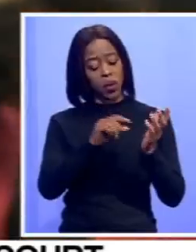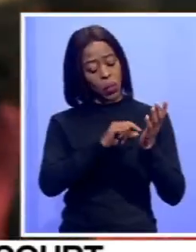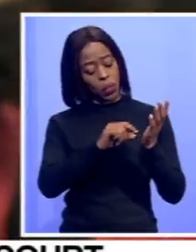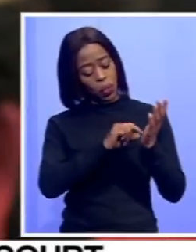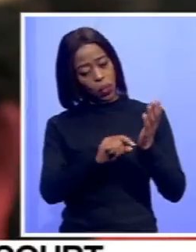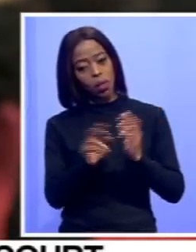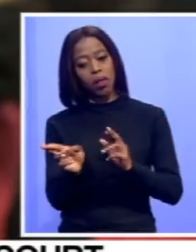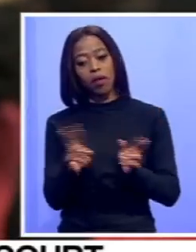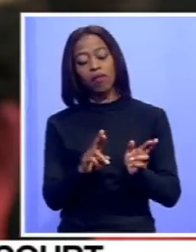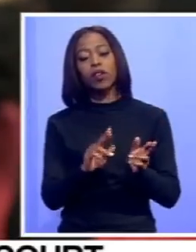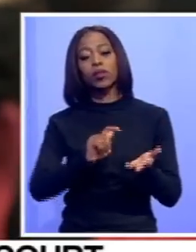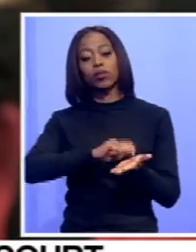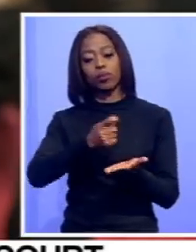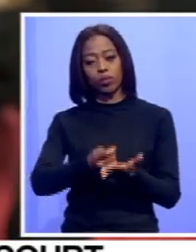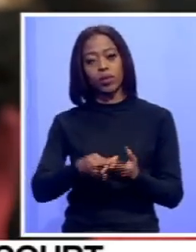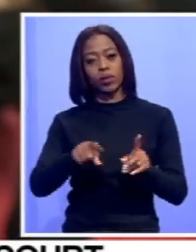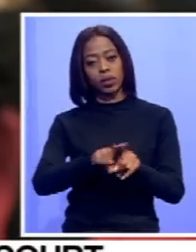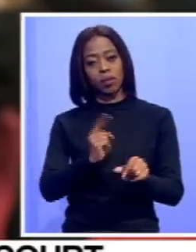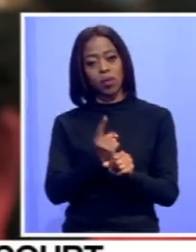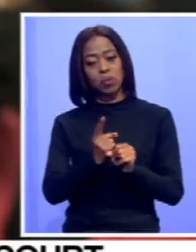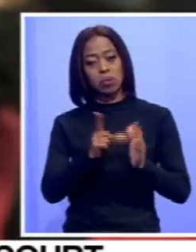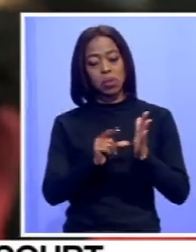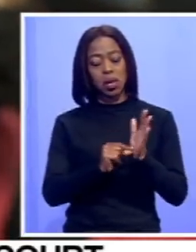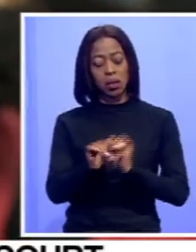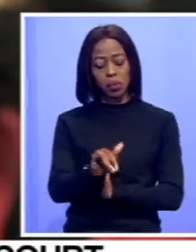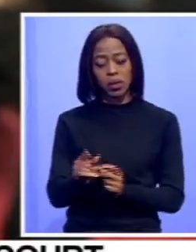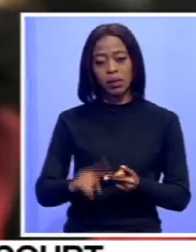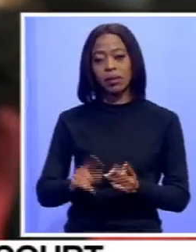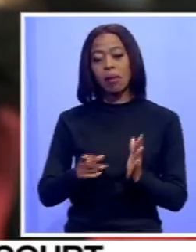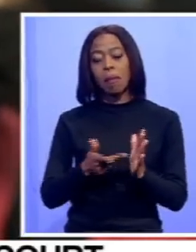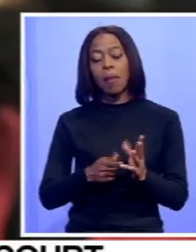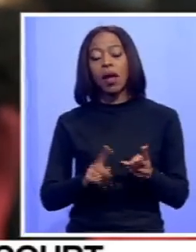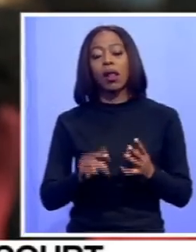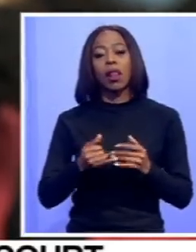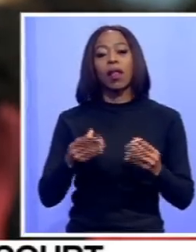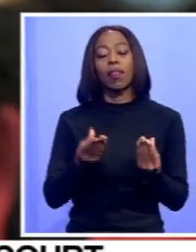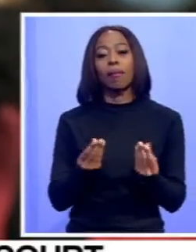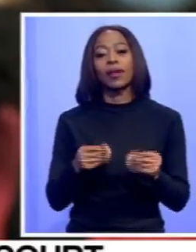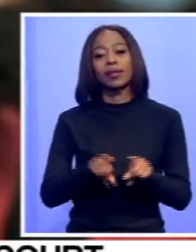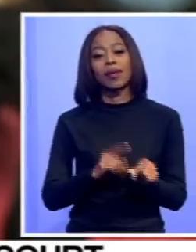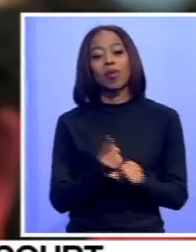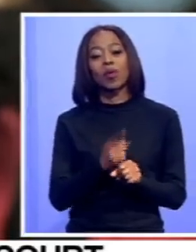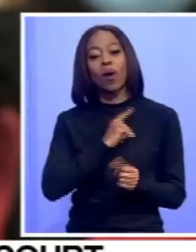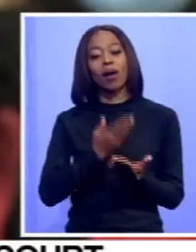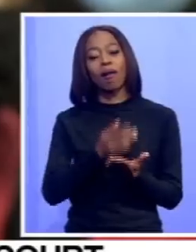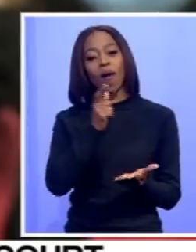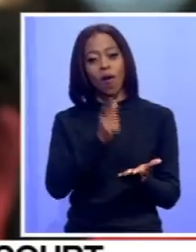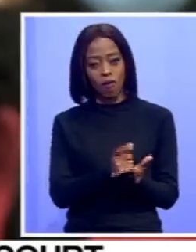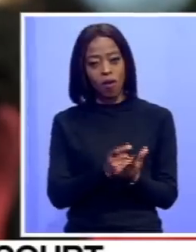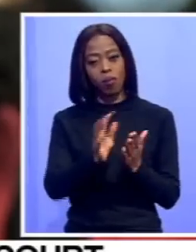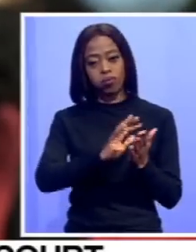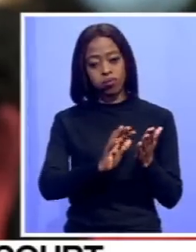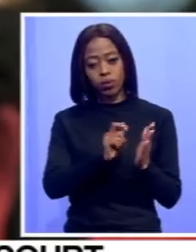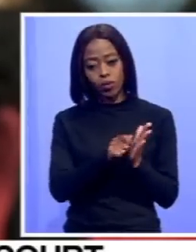the transcript and the particular date, page, and line numbers in order to validate what's stated on behalf of